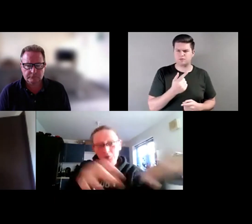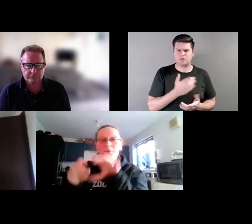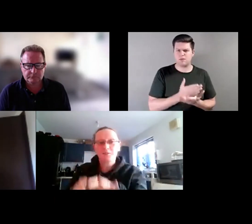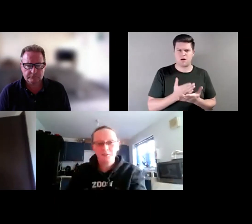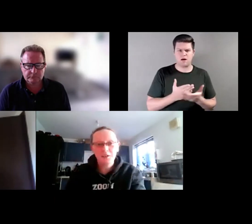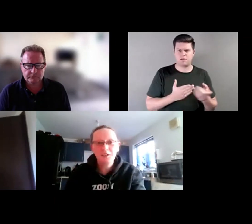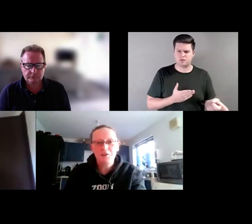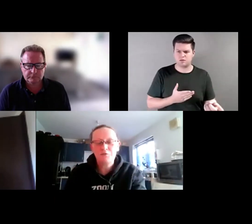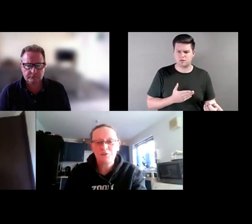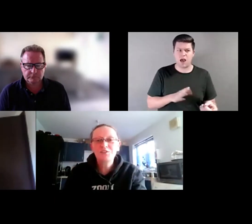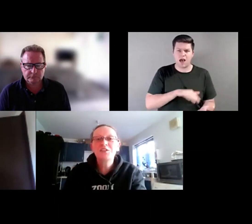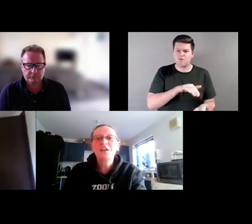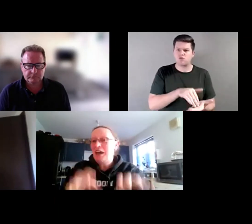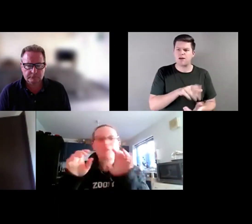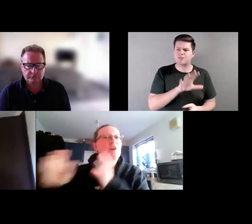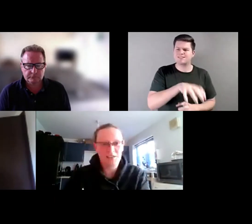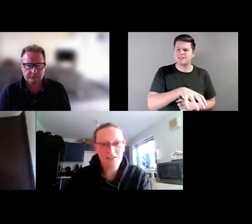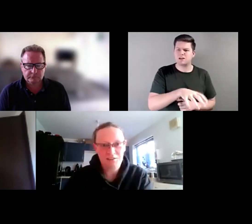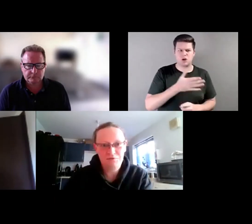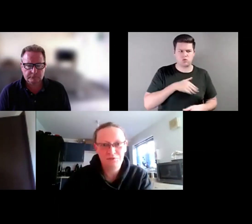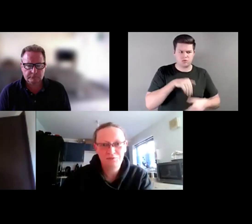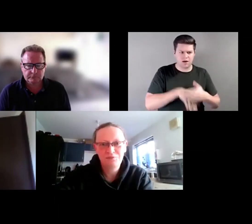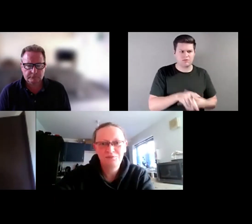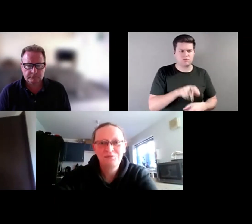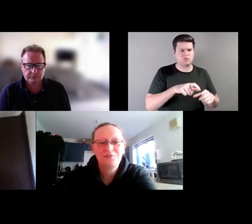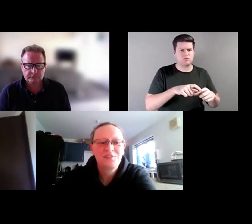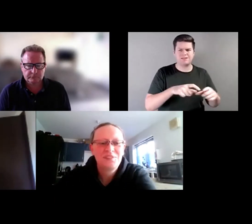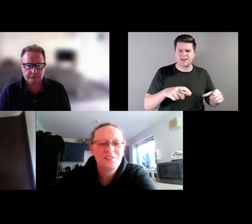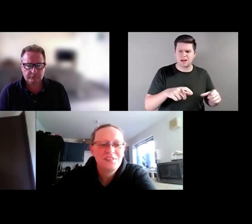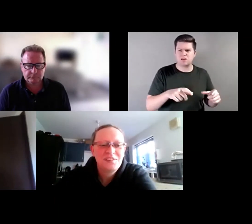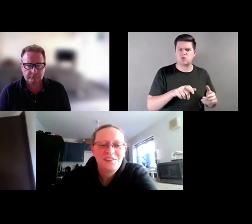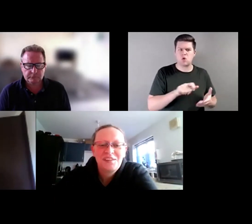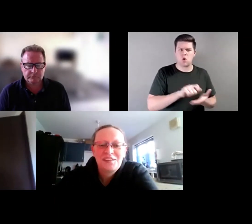I want to come into the ticket office and then leave.